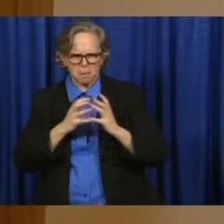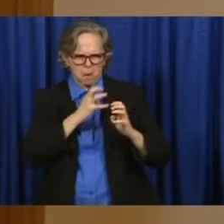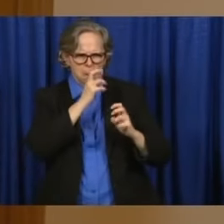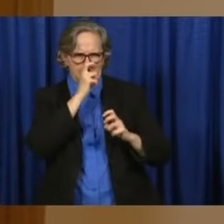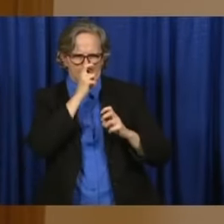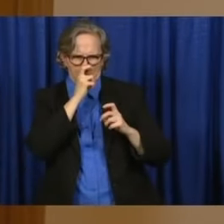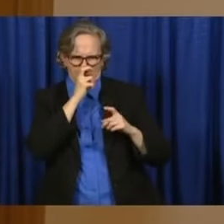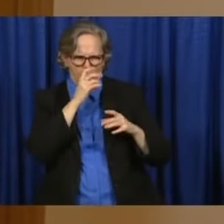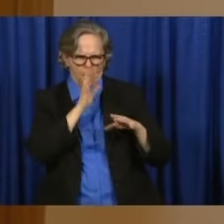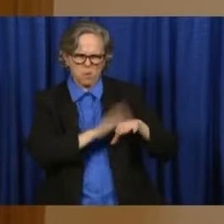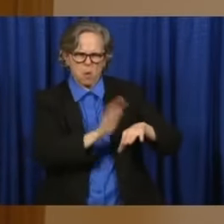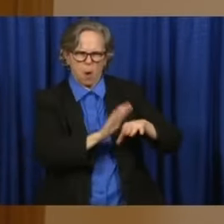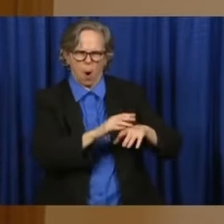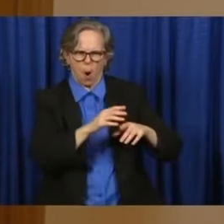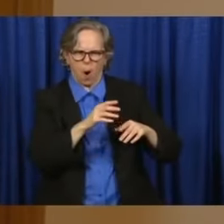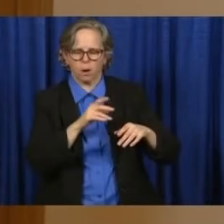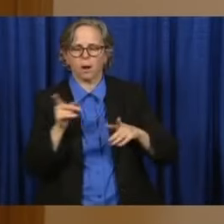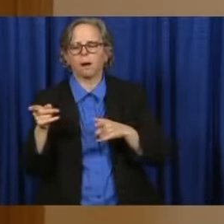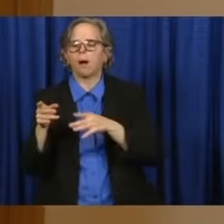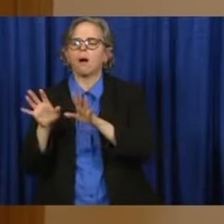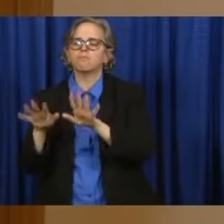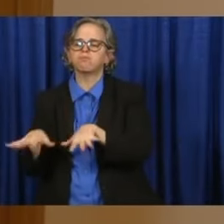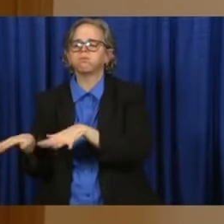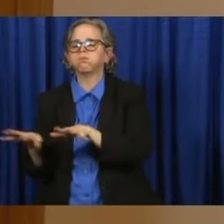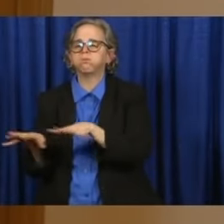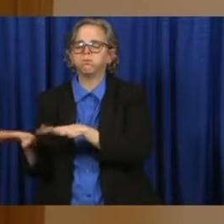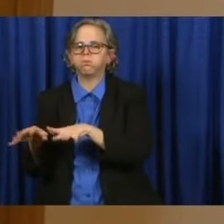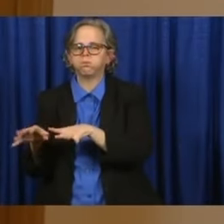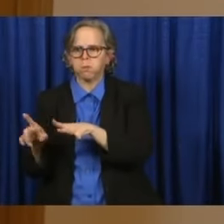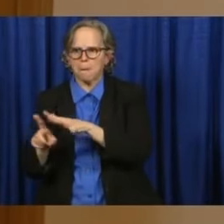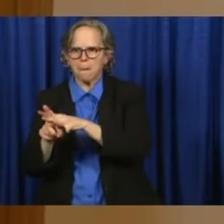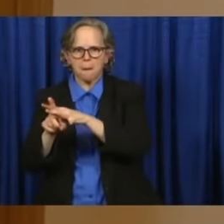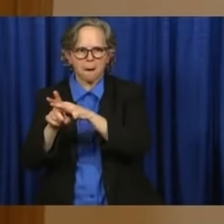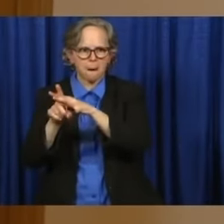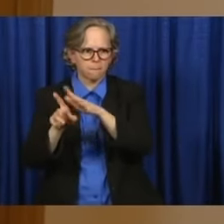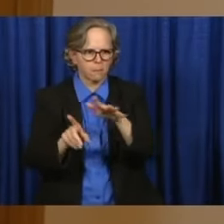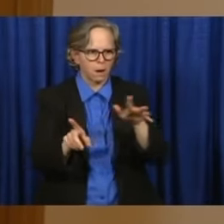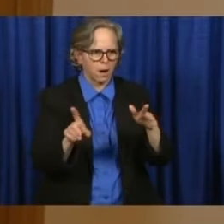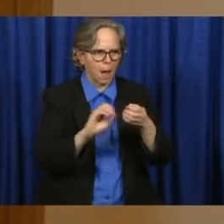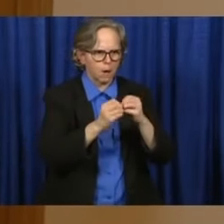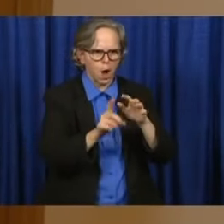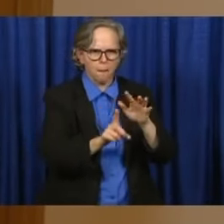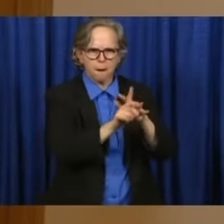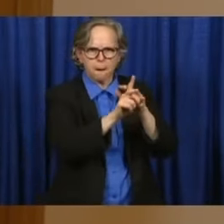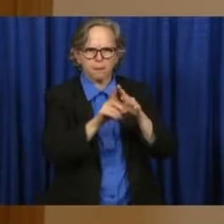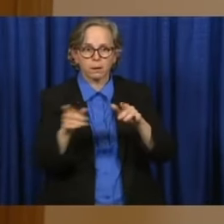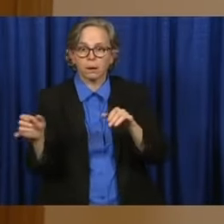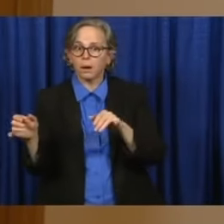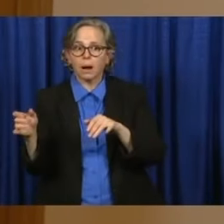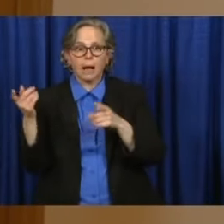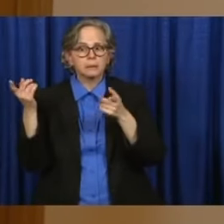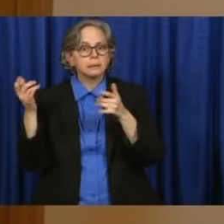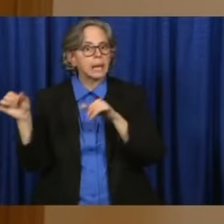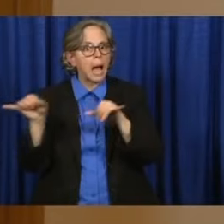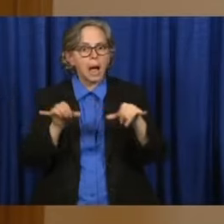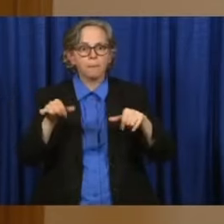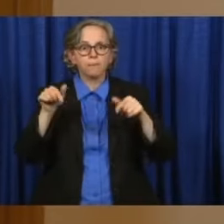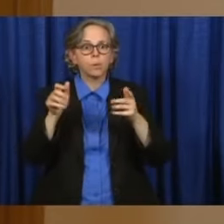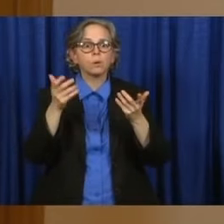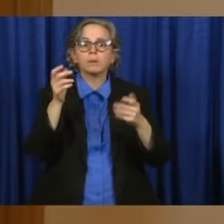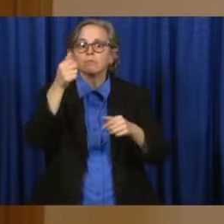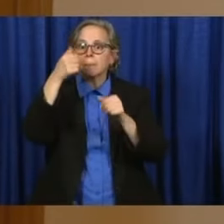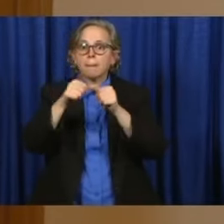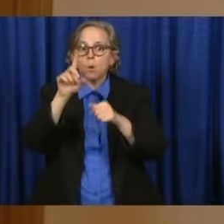at home. 2 weeks, very similar to over 100 years ago, looking at St. Louis and Philadelphia.